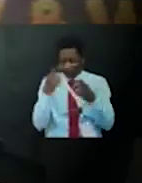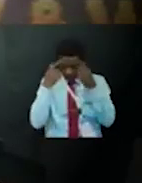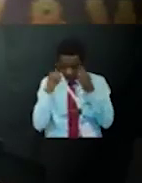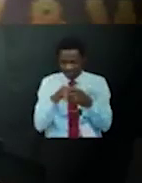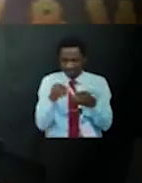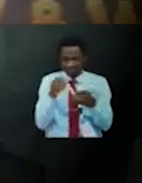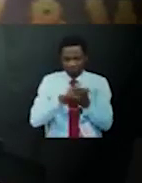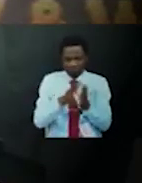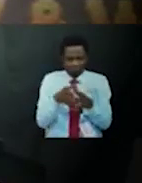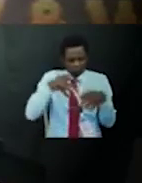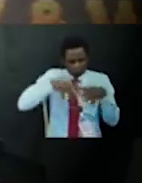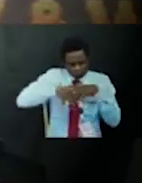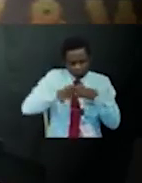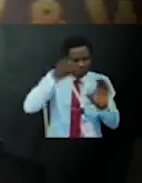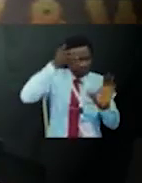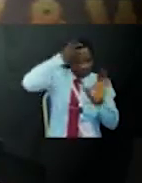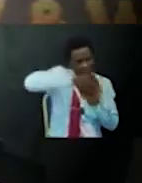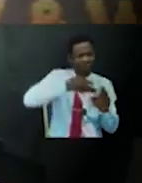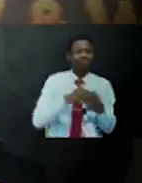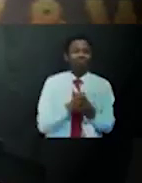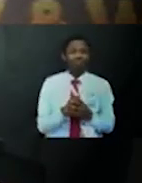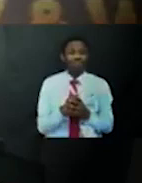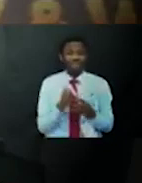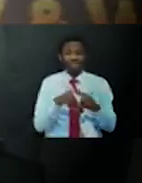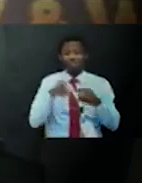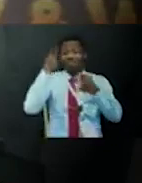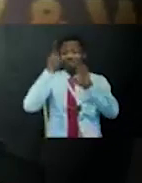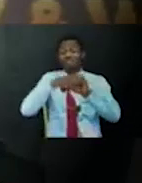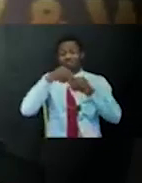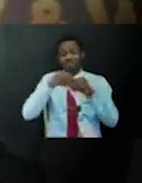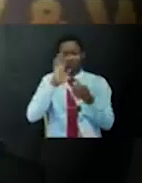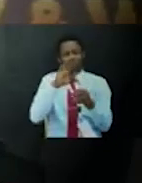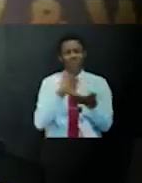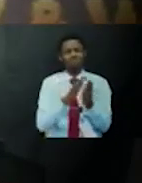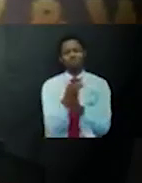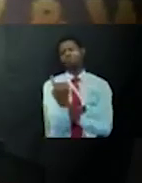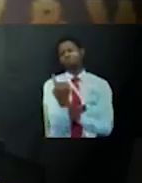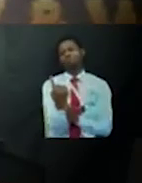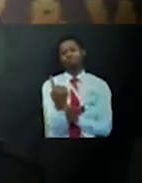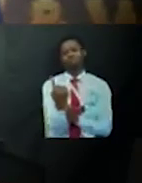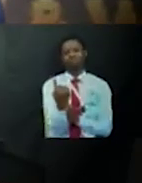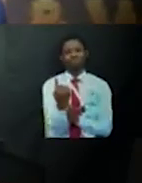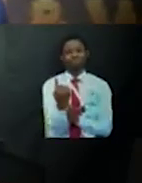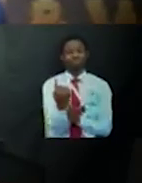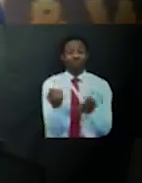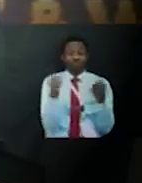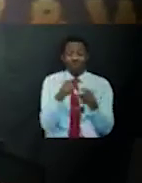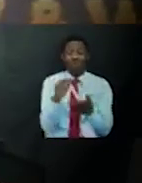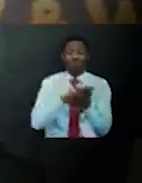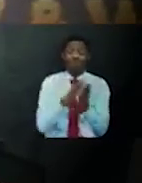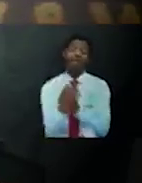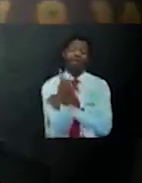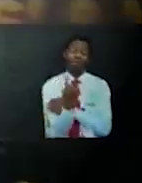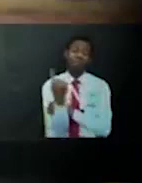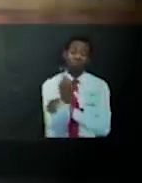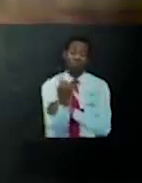system. If you remain here, you'll be alone. Yeah. And then when you're alone, alone, alone, and then